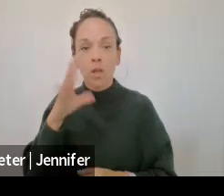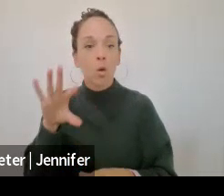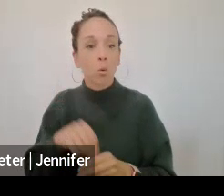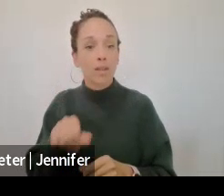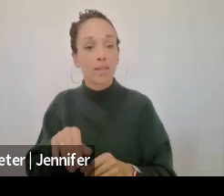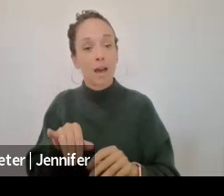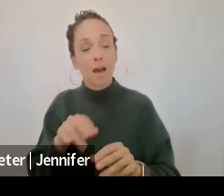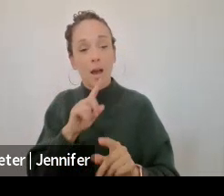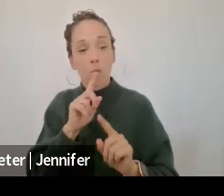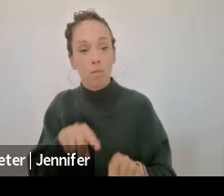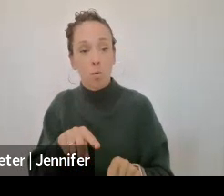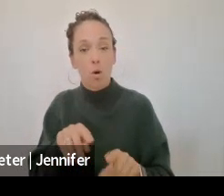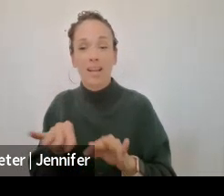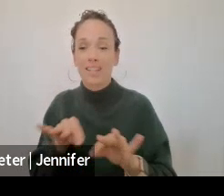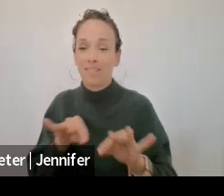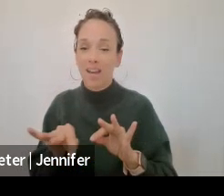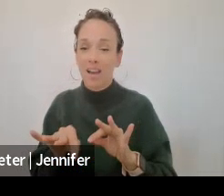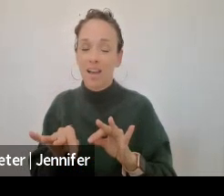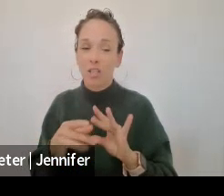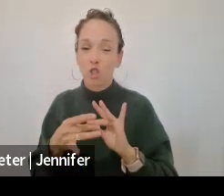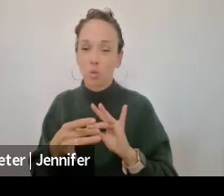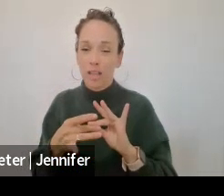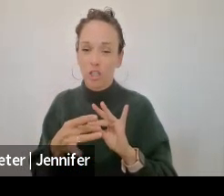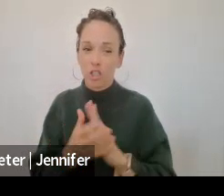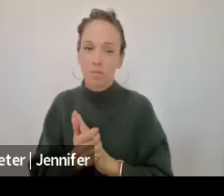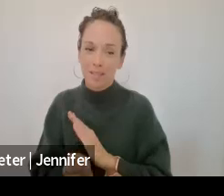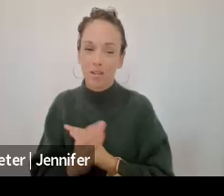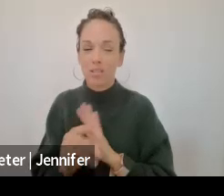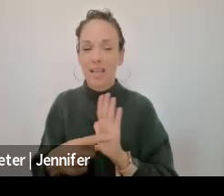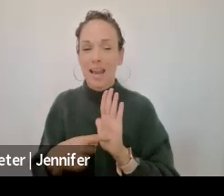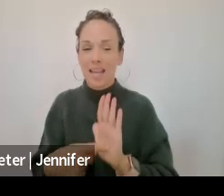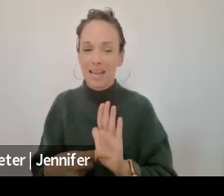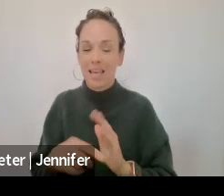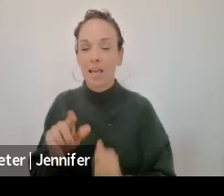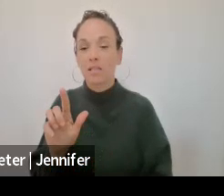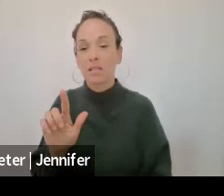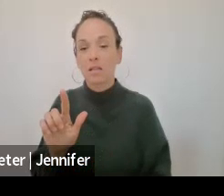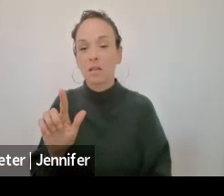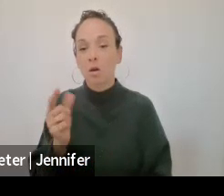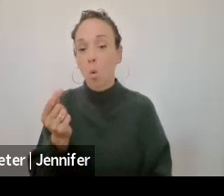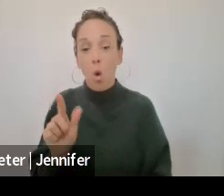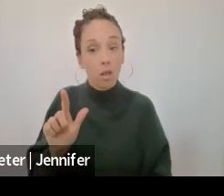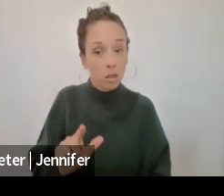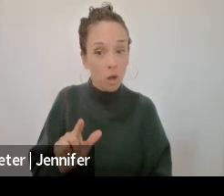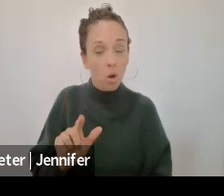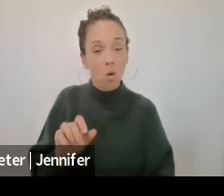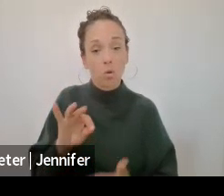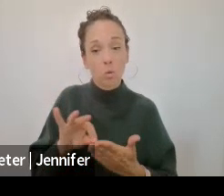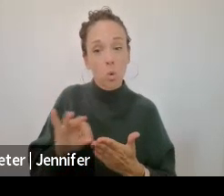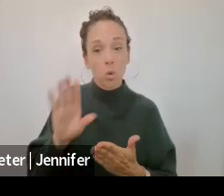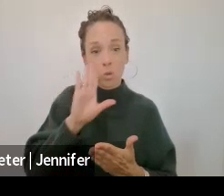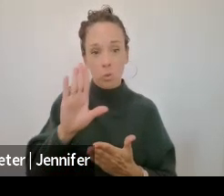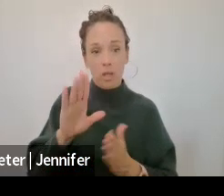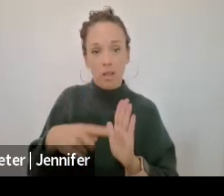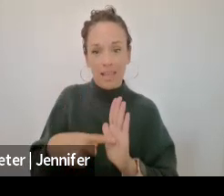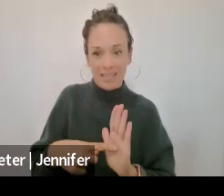defines relationship skills and then indicates what low scores might indicate